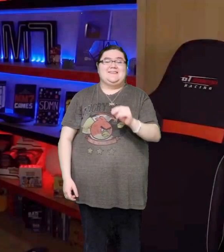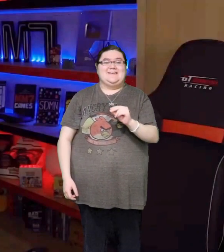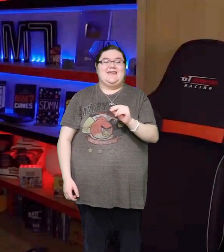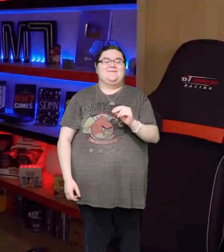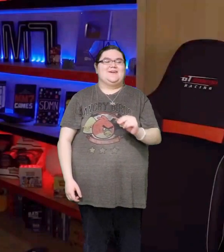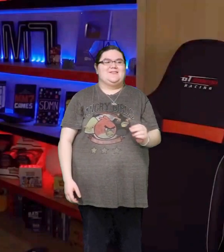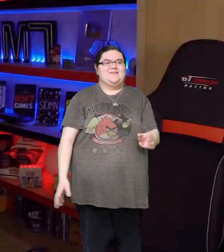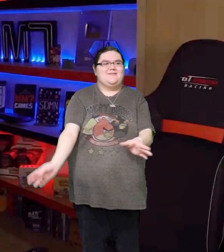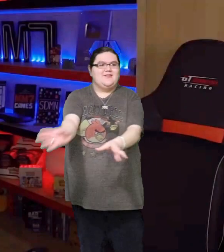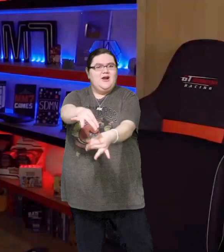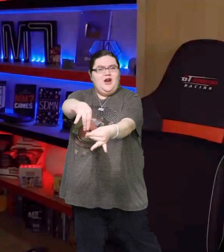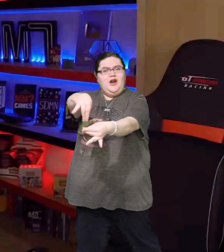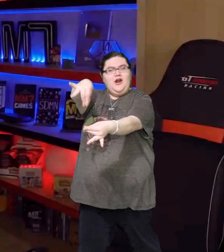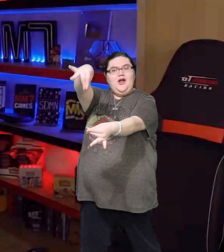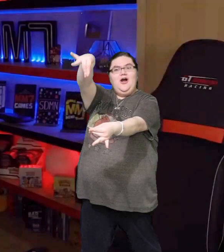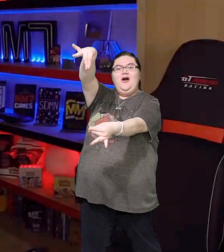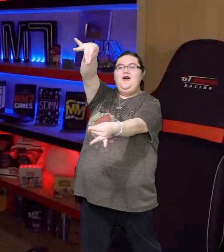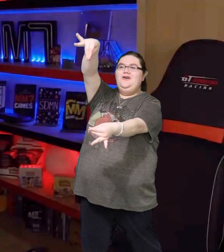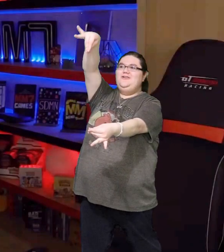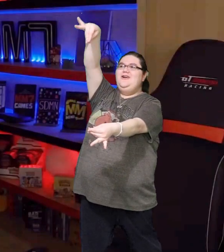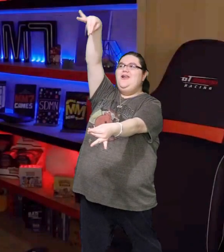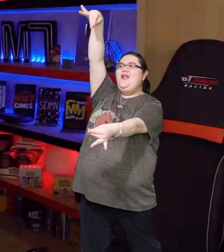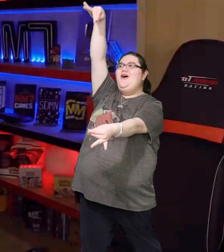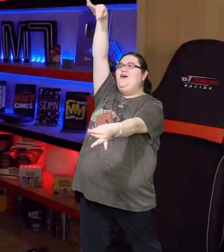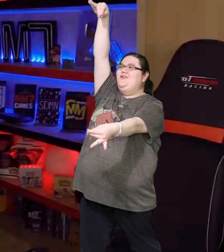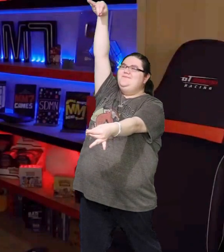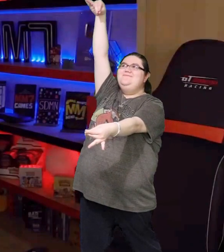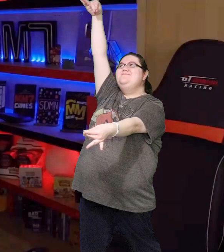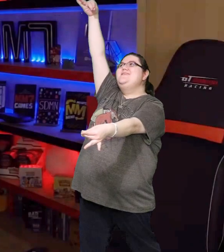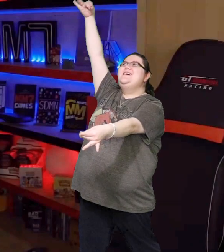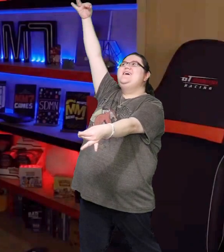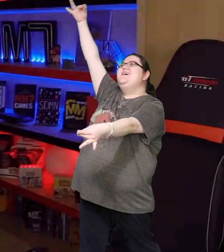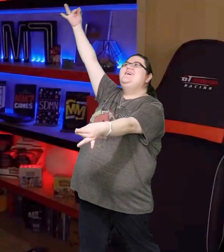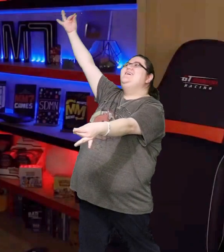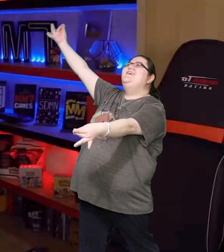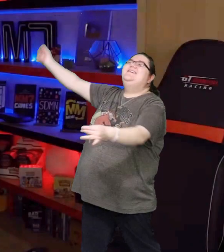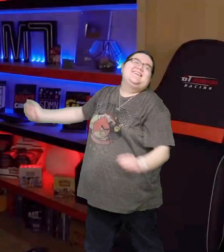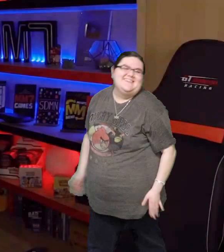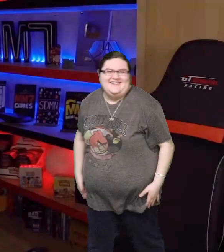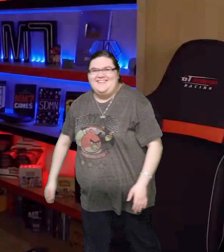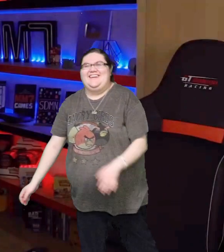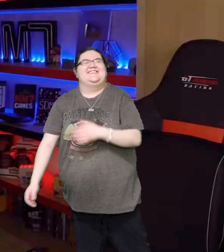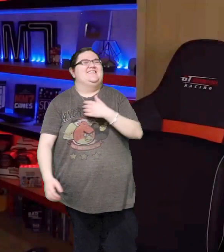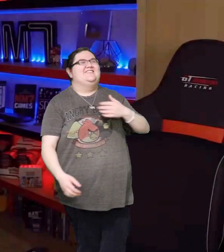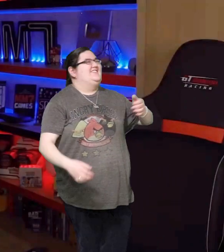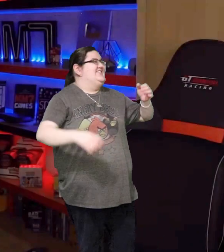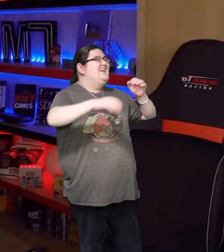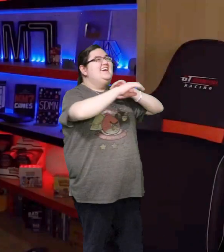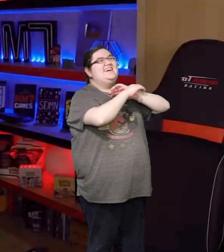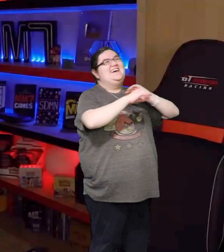and Talia did together, because it's the one with long, long man.